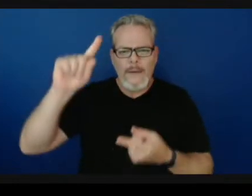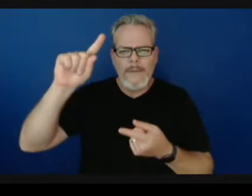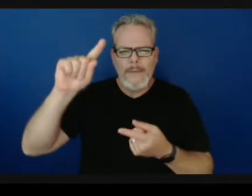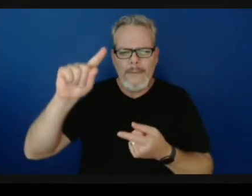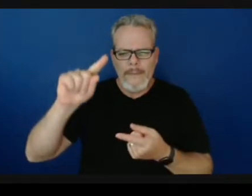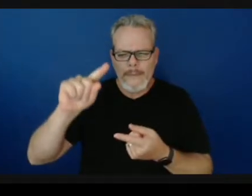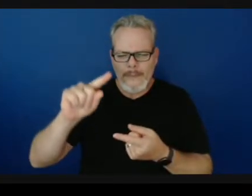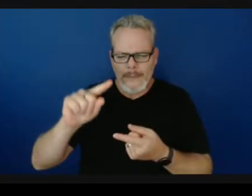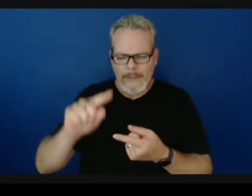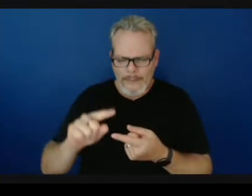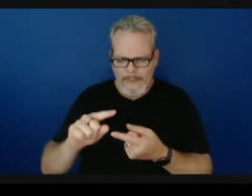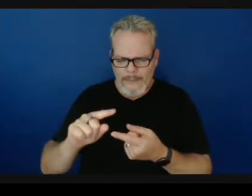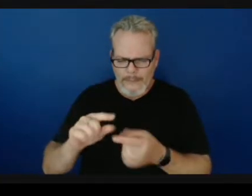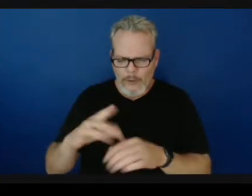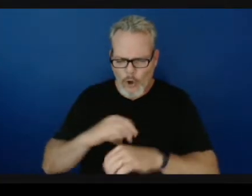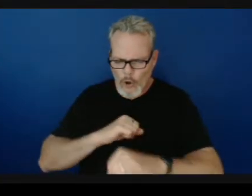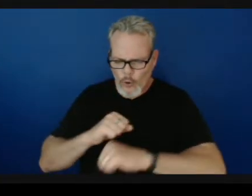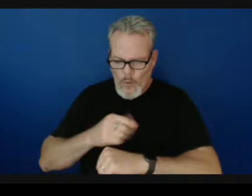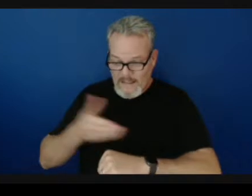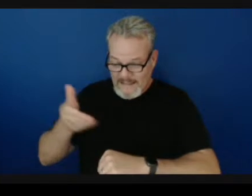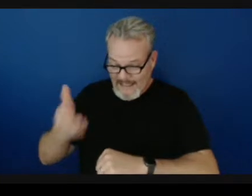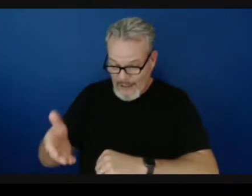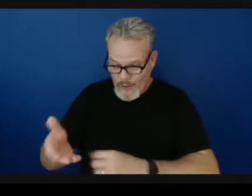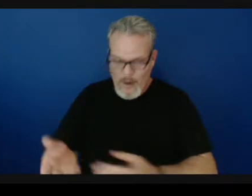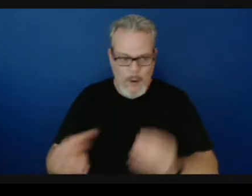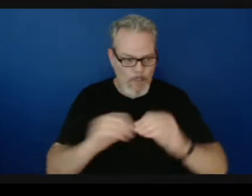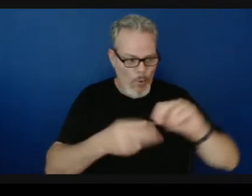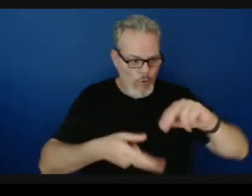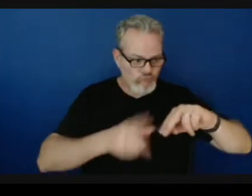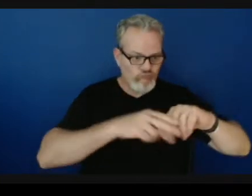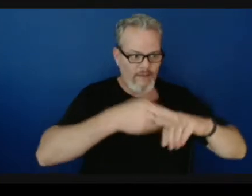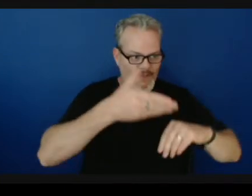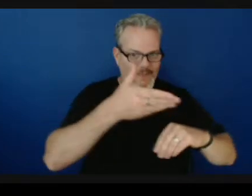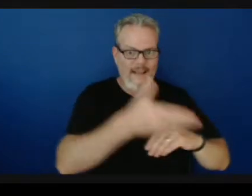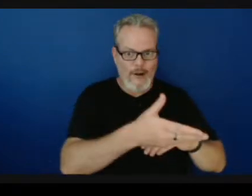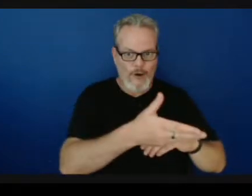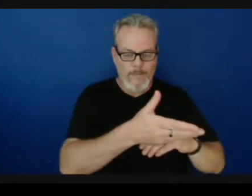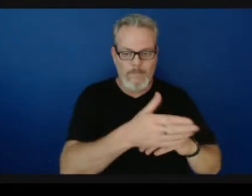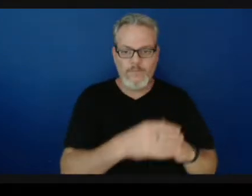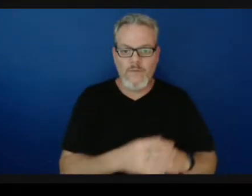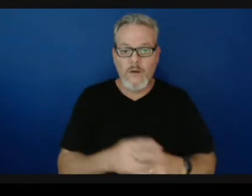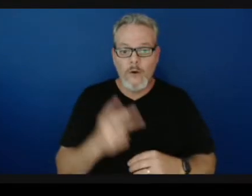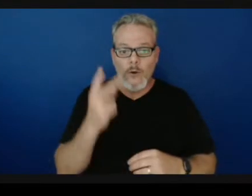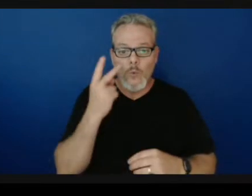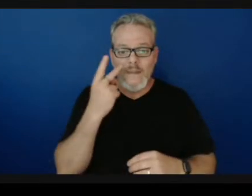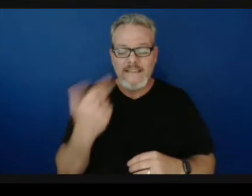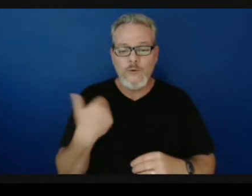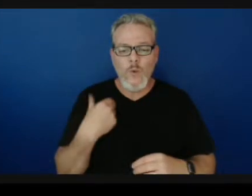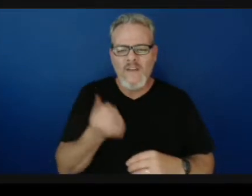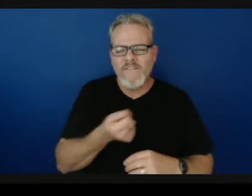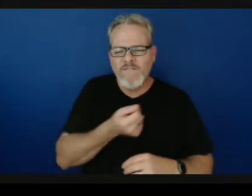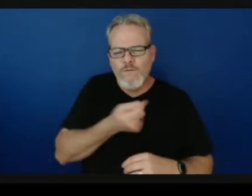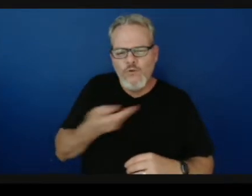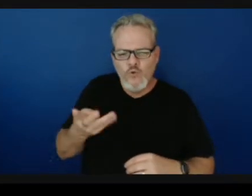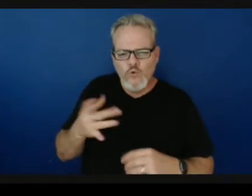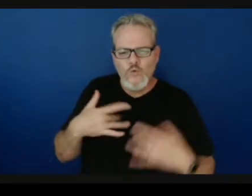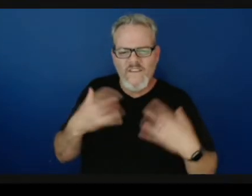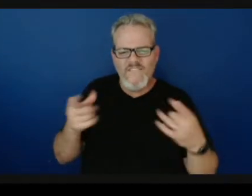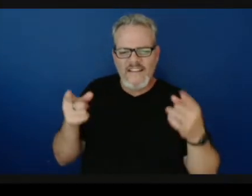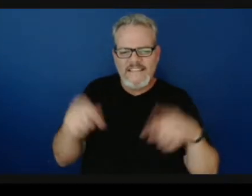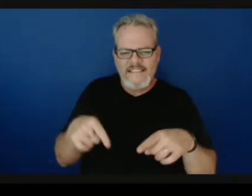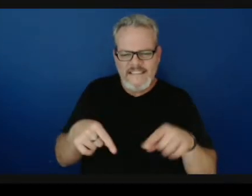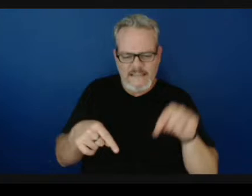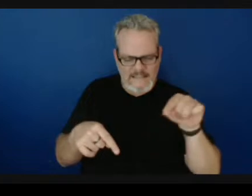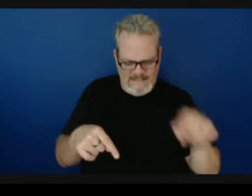earthquakes here, especially in the last couple of days here. But overall, what you can see is there's a few events down here towards the eruption site in the Southwest